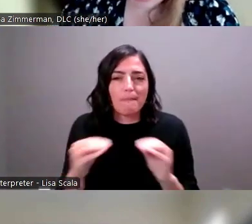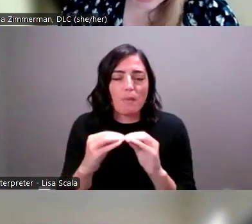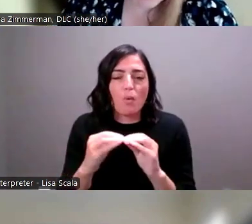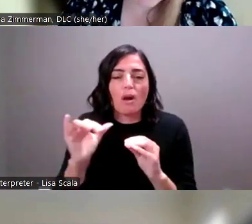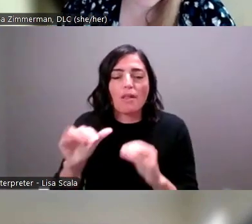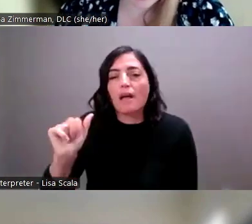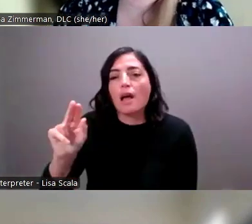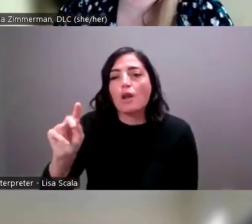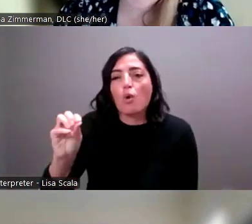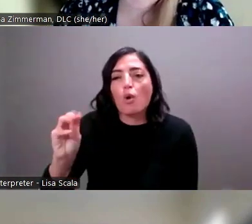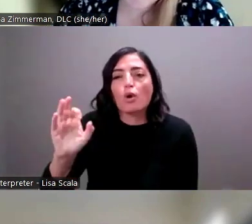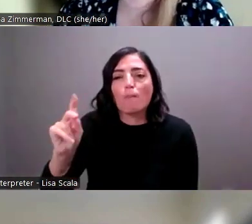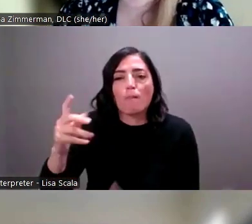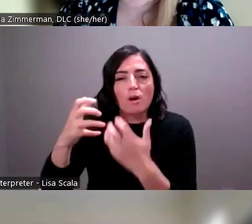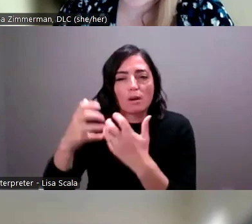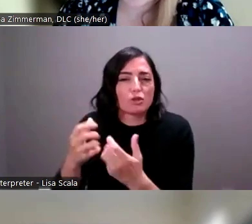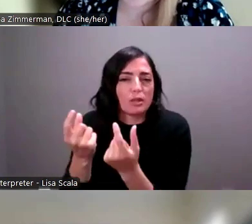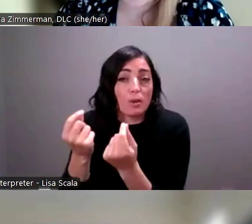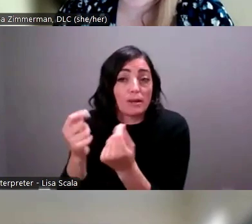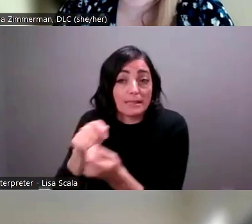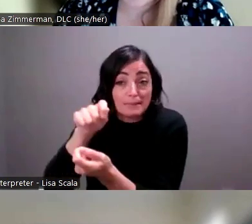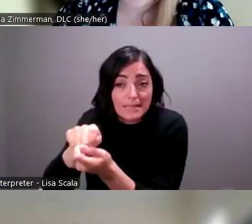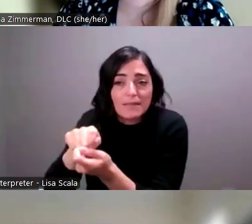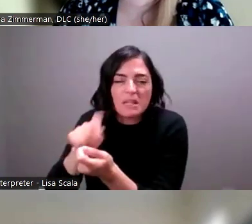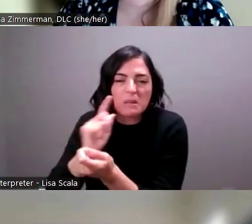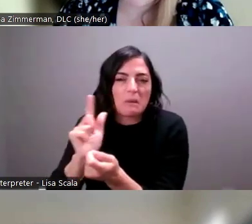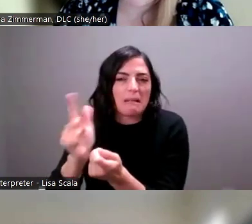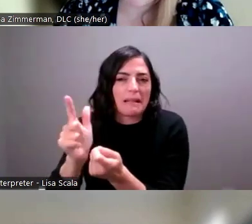automark does later on.